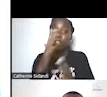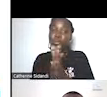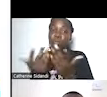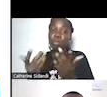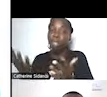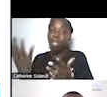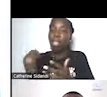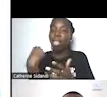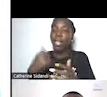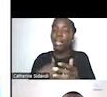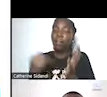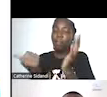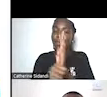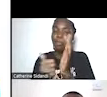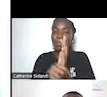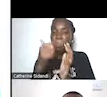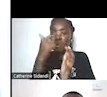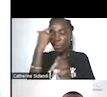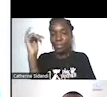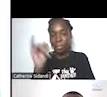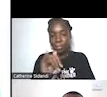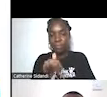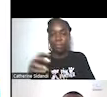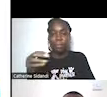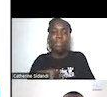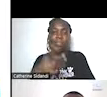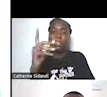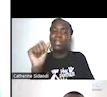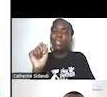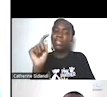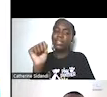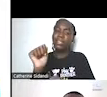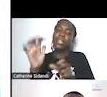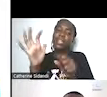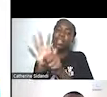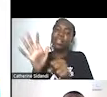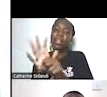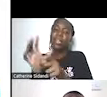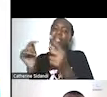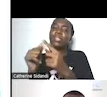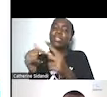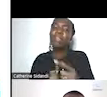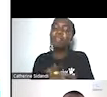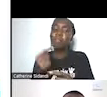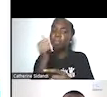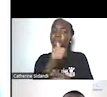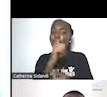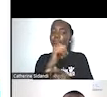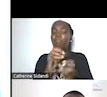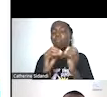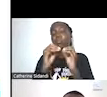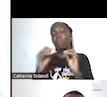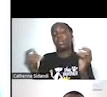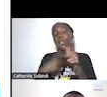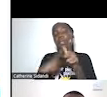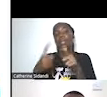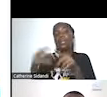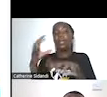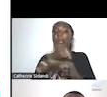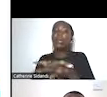this. They analyze the data too much until now you don't have privacy anymore, so that they can make money out of it, and